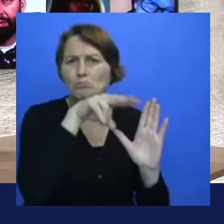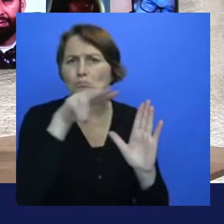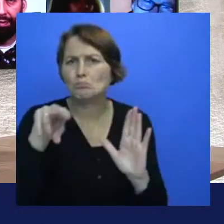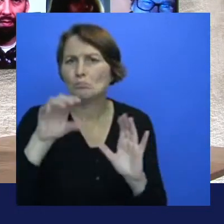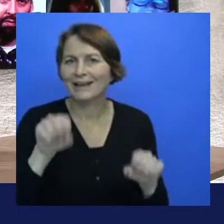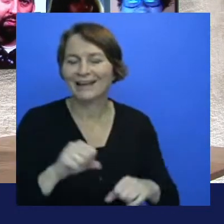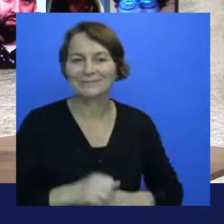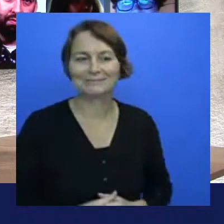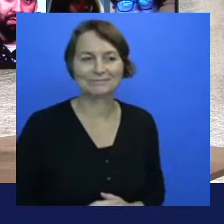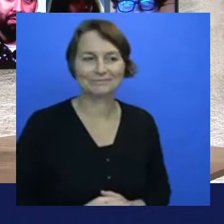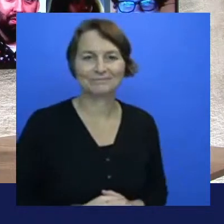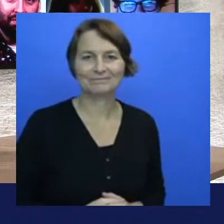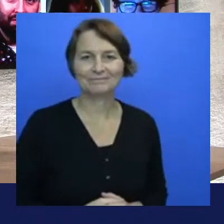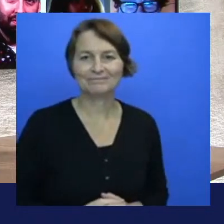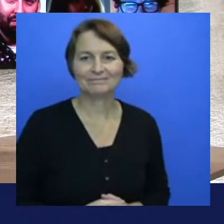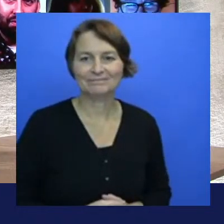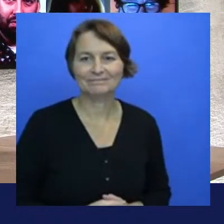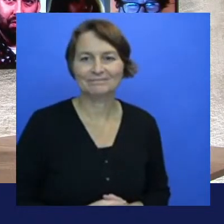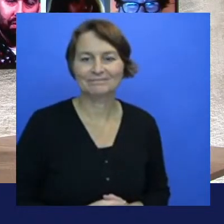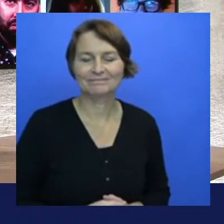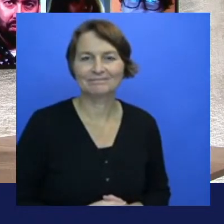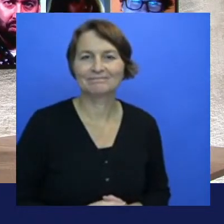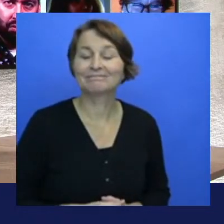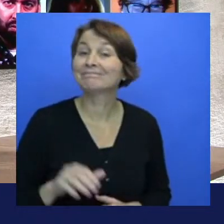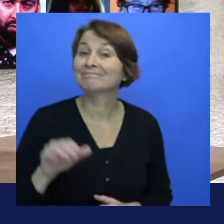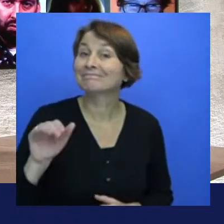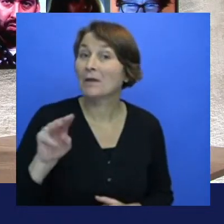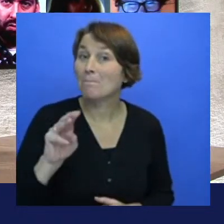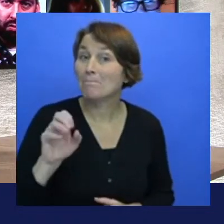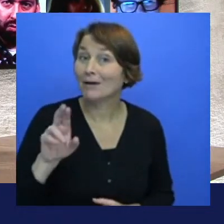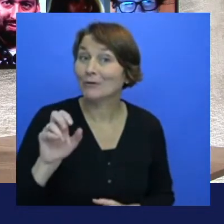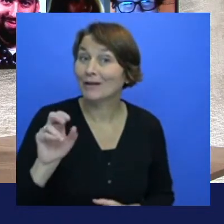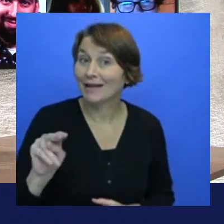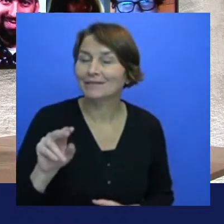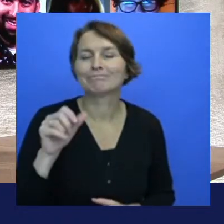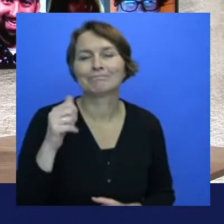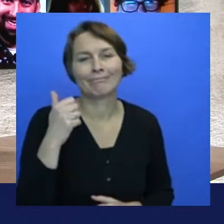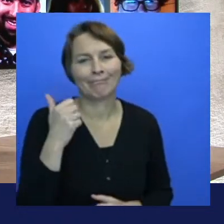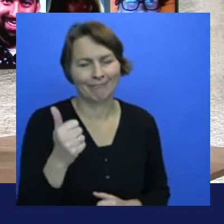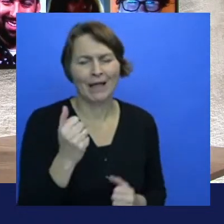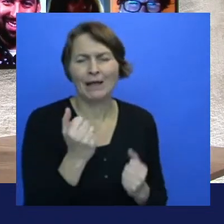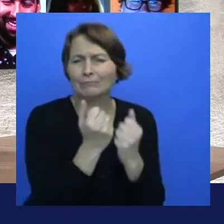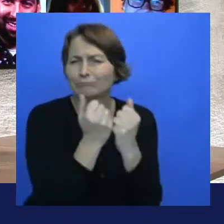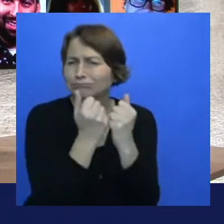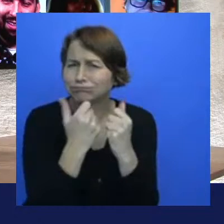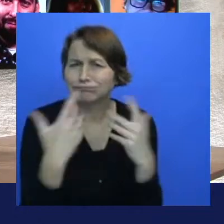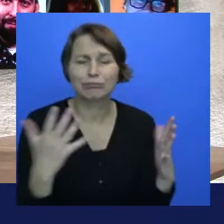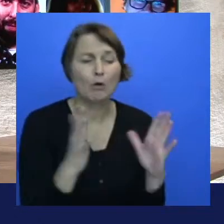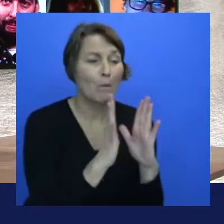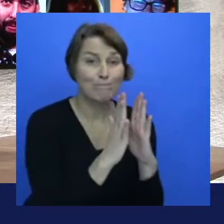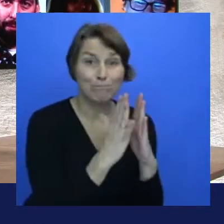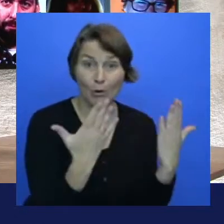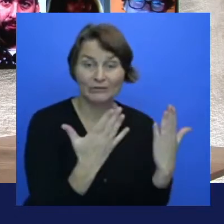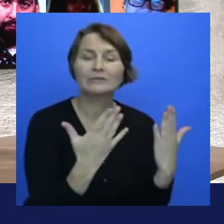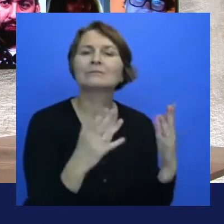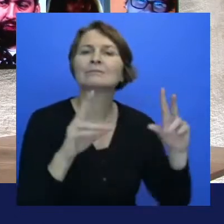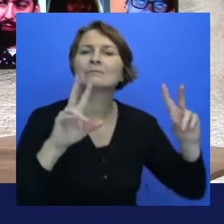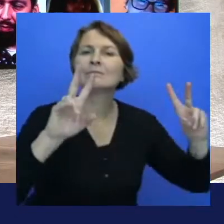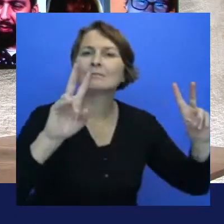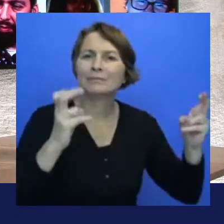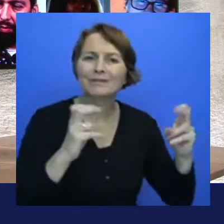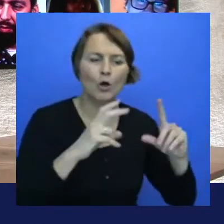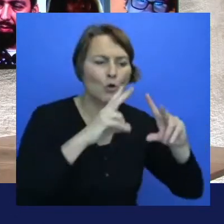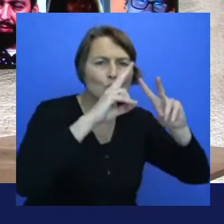I think a little bit different background. So I have lots of books on statistics and research methodology. And there's a lot out